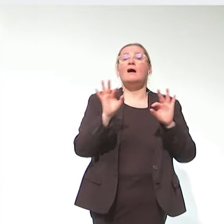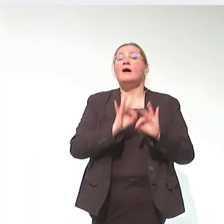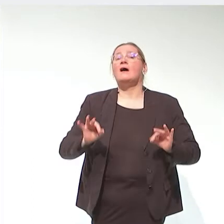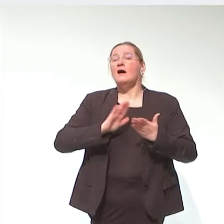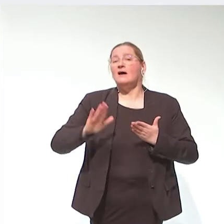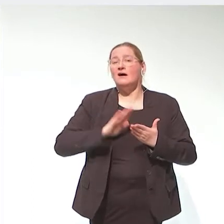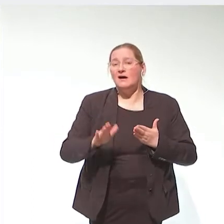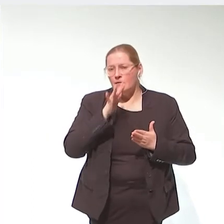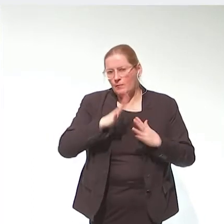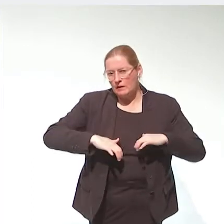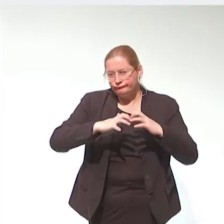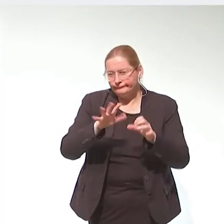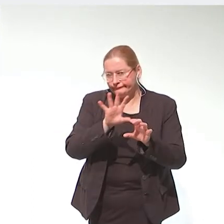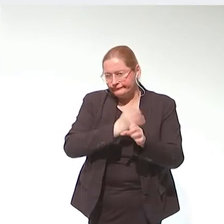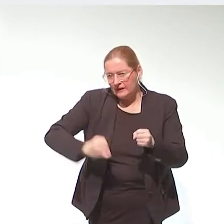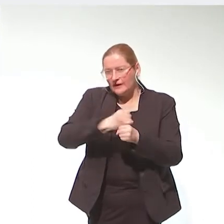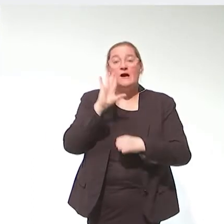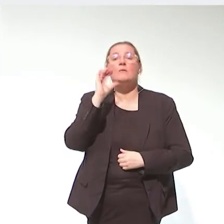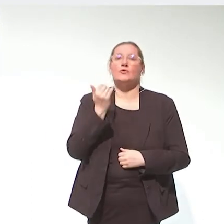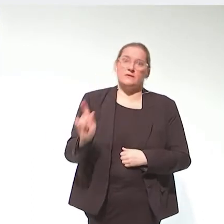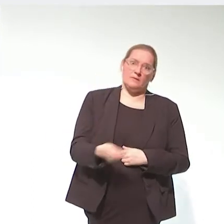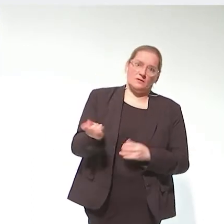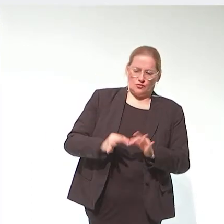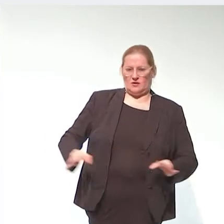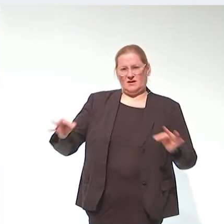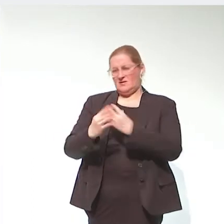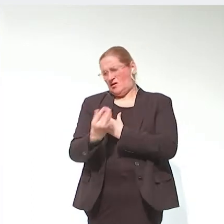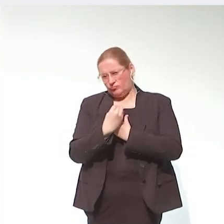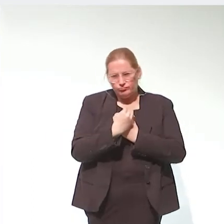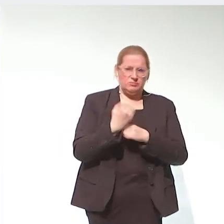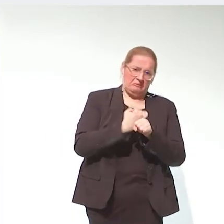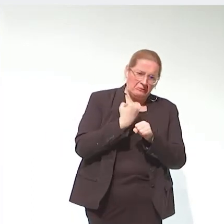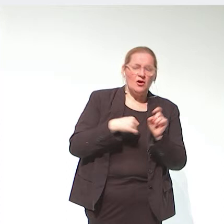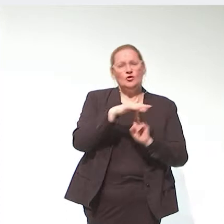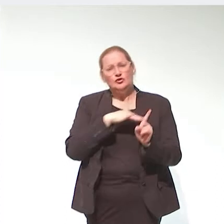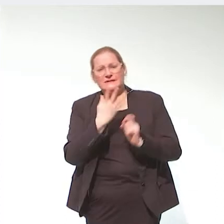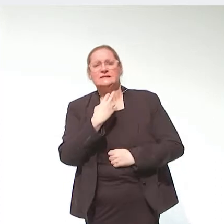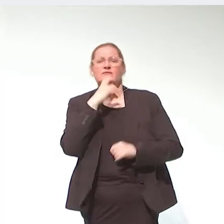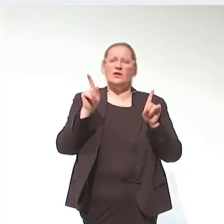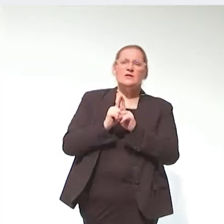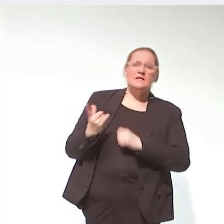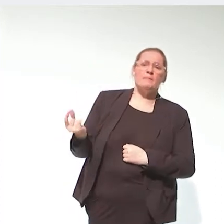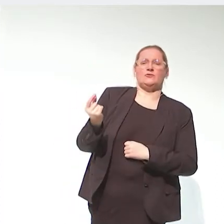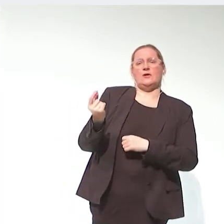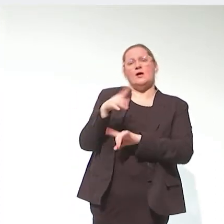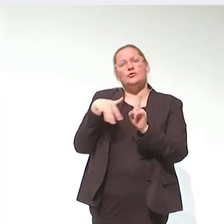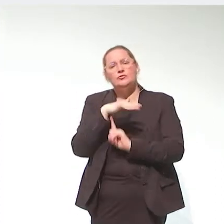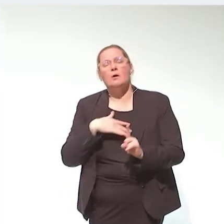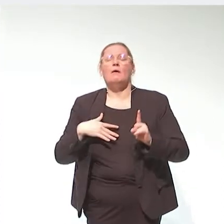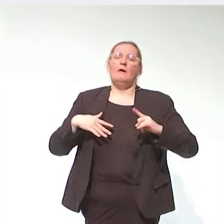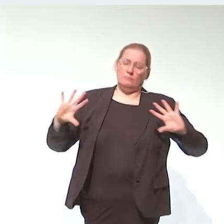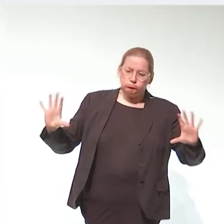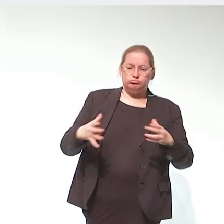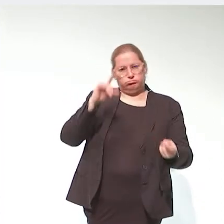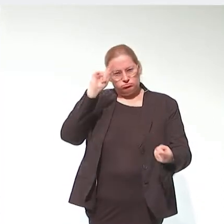civil society, with the social partners, and especially in the employment package, which we will speak a bit about later. So thank you very much, all of you